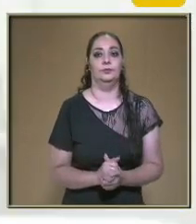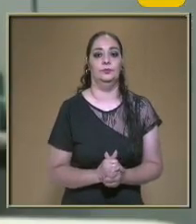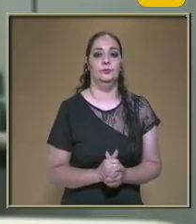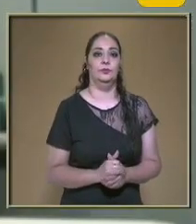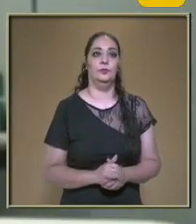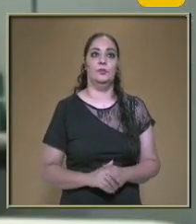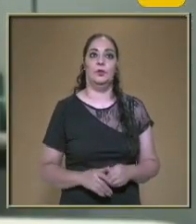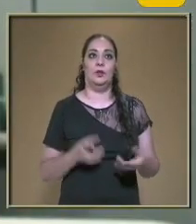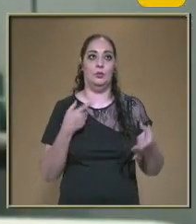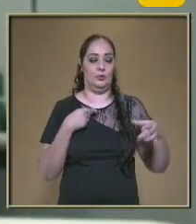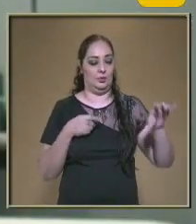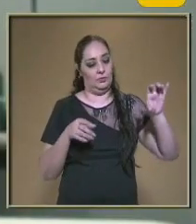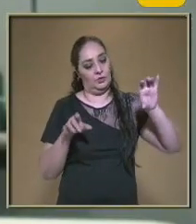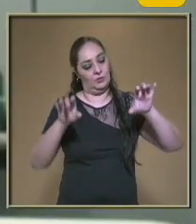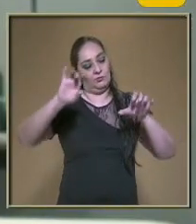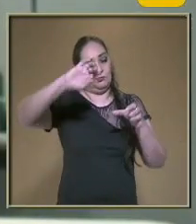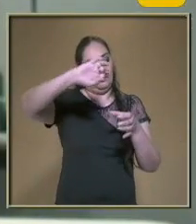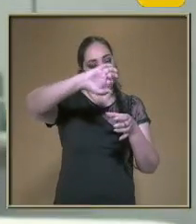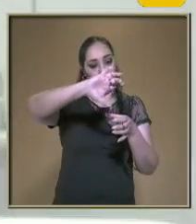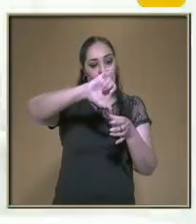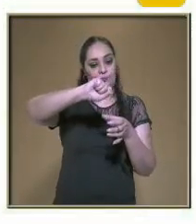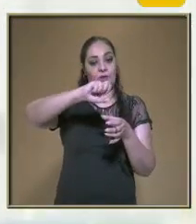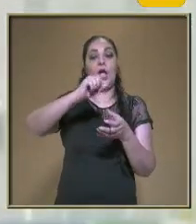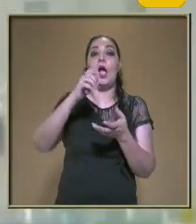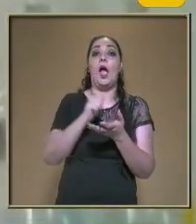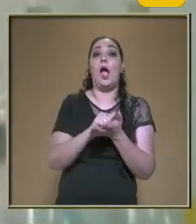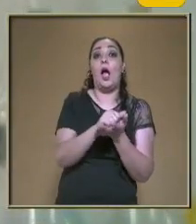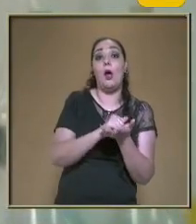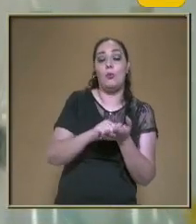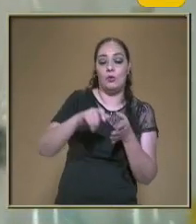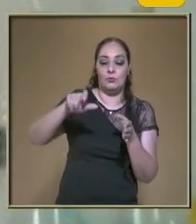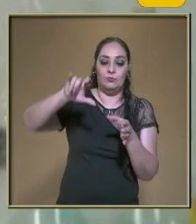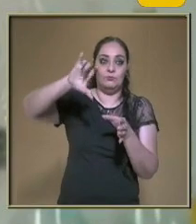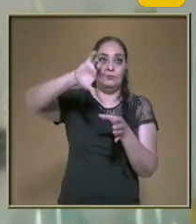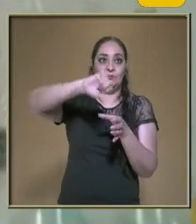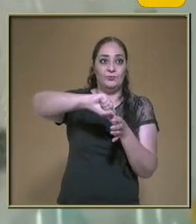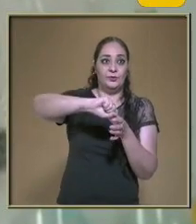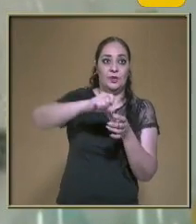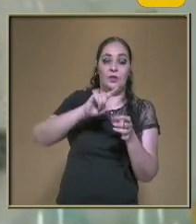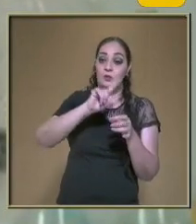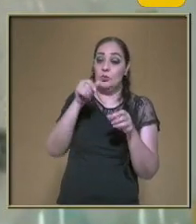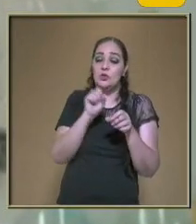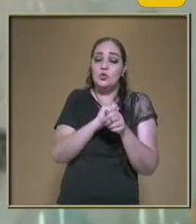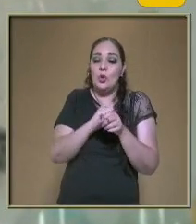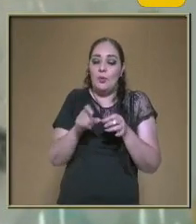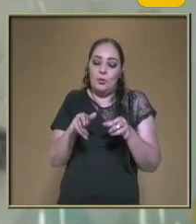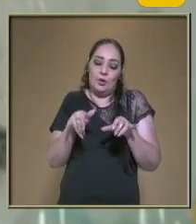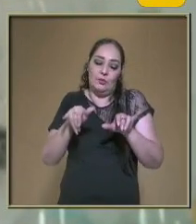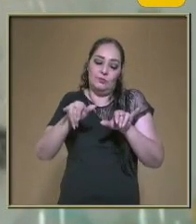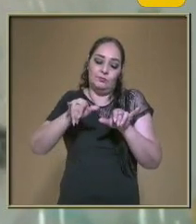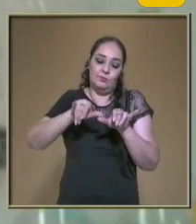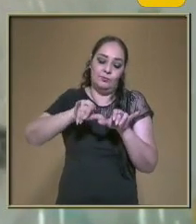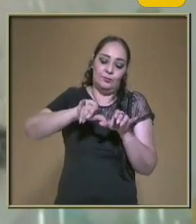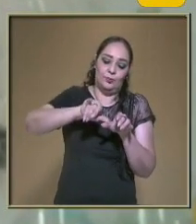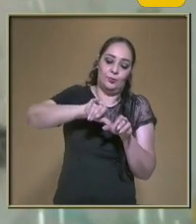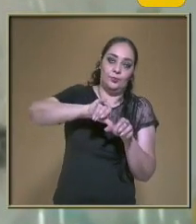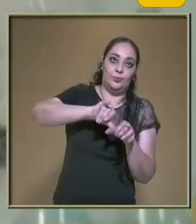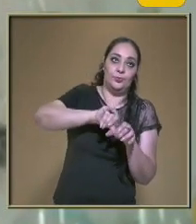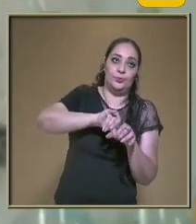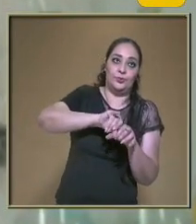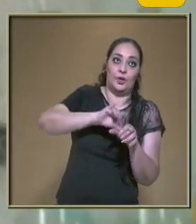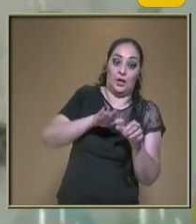Take your bottle, a drop or two of dish soap. Now I'm gonna put the water in. I'm not gonna fill it up all the